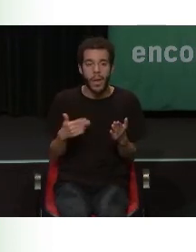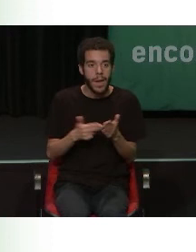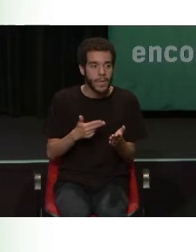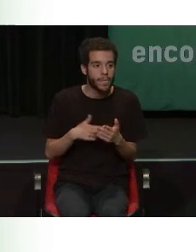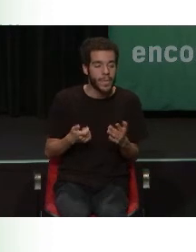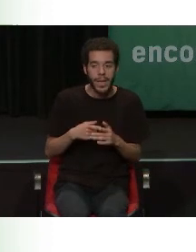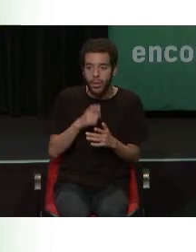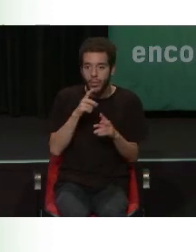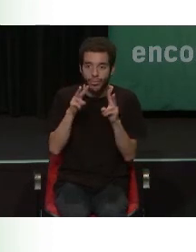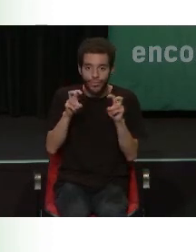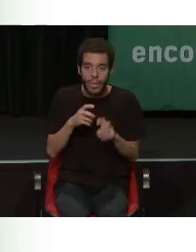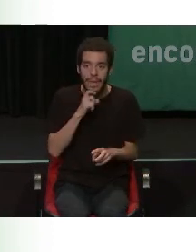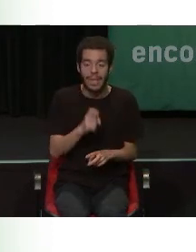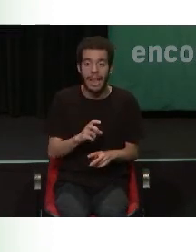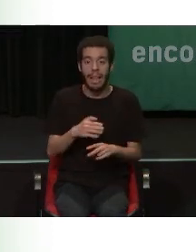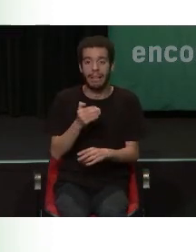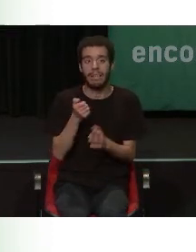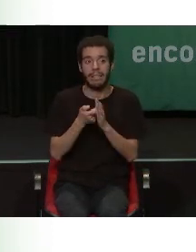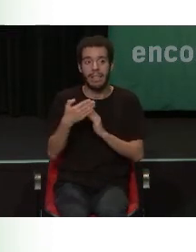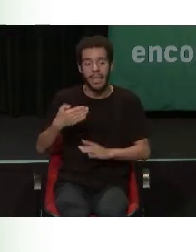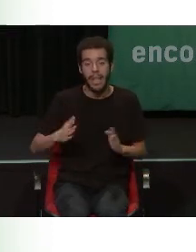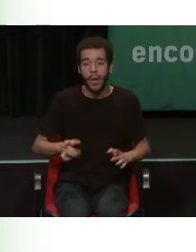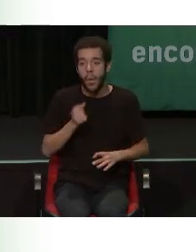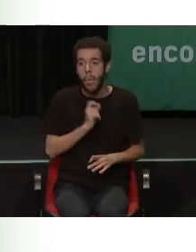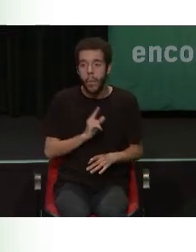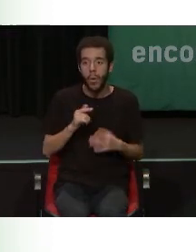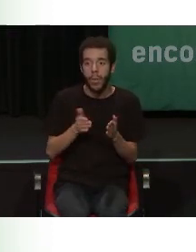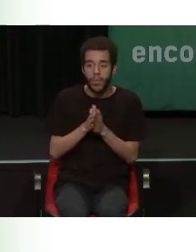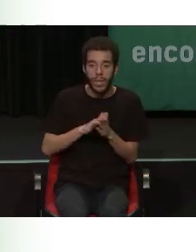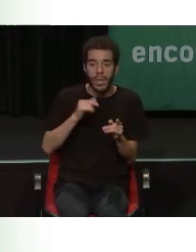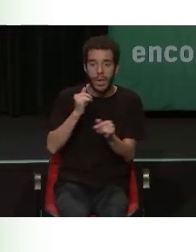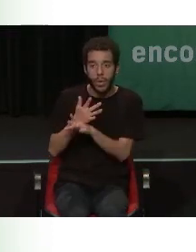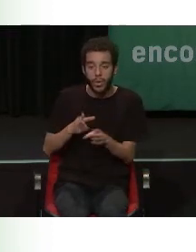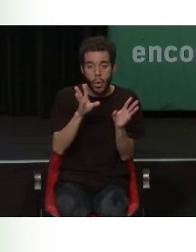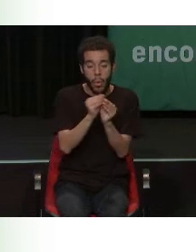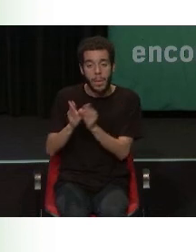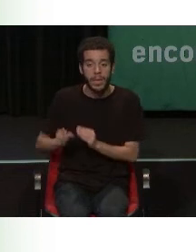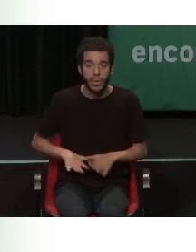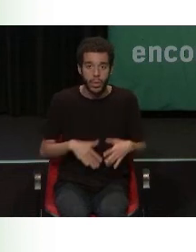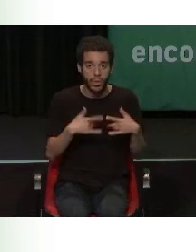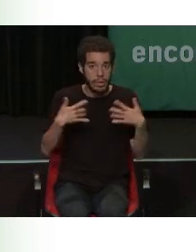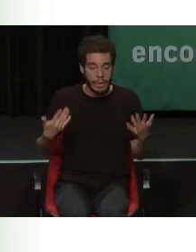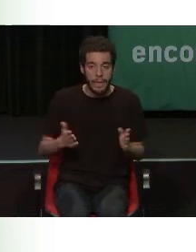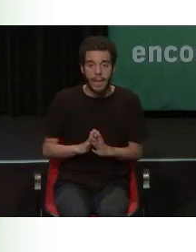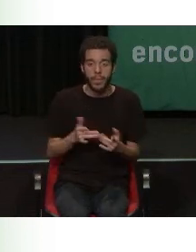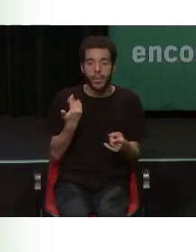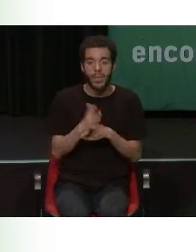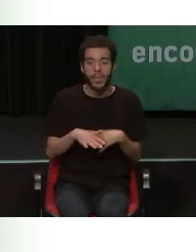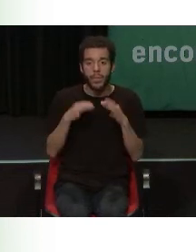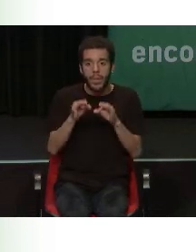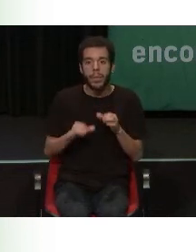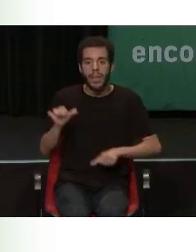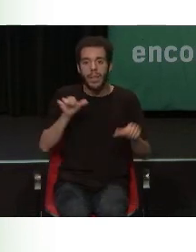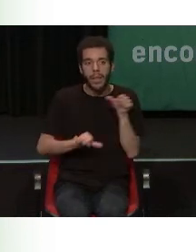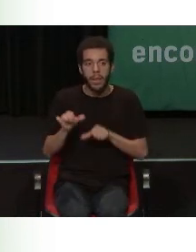receptor signaling, we can use anti-IL-7 receptor antibodies, perhaps in combination, of course, with the conventional chemotherapy, but also with